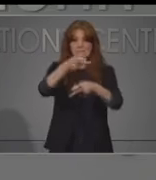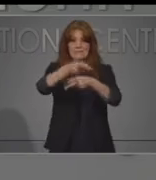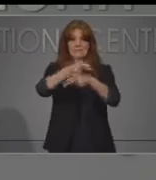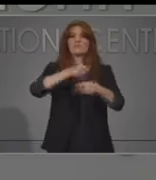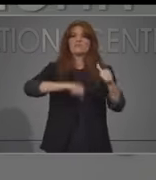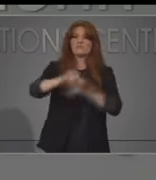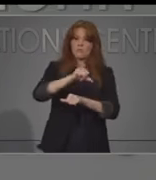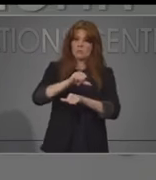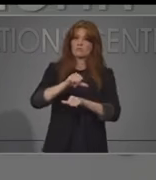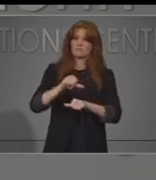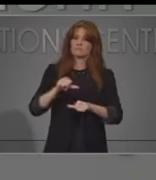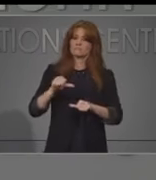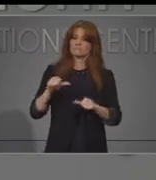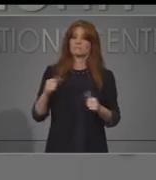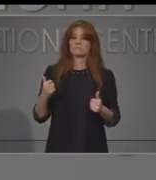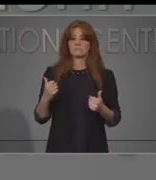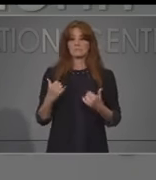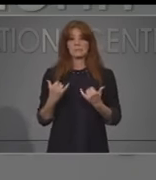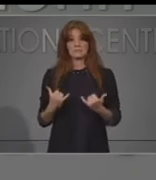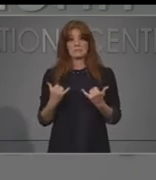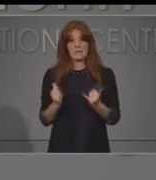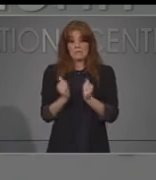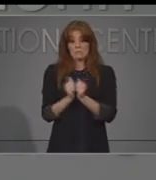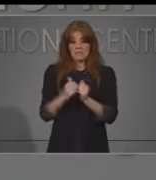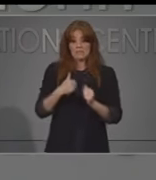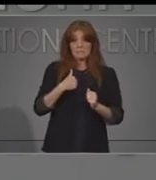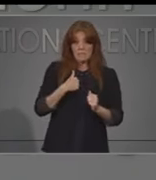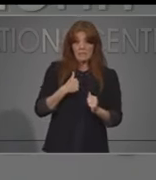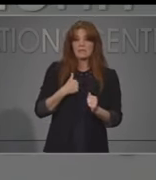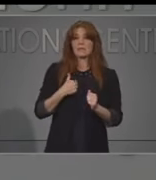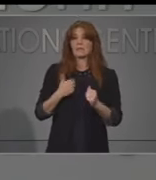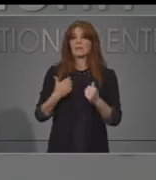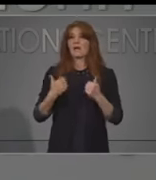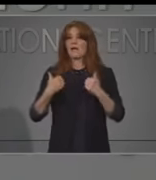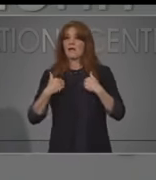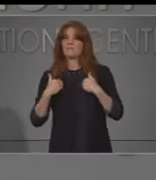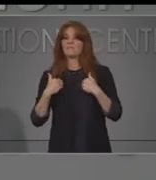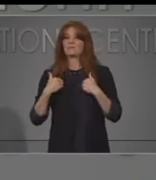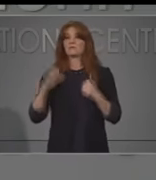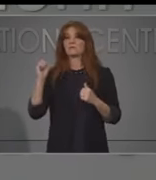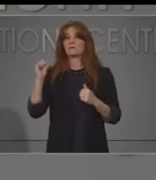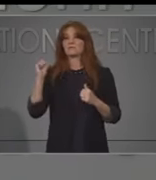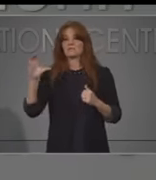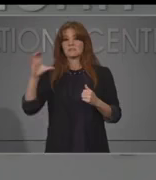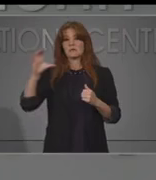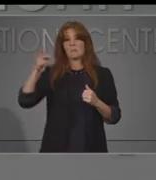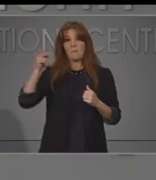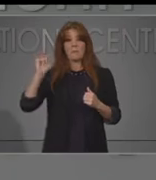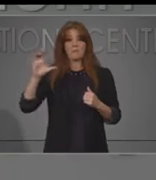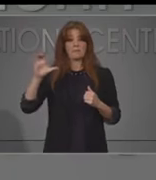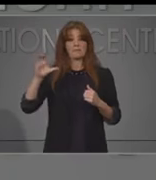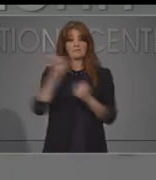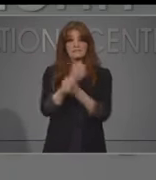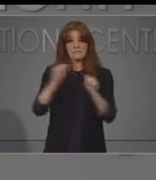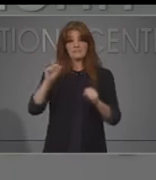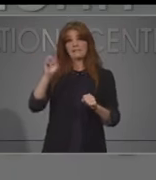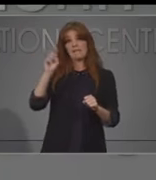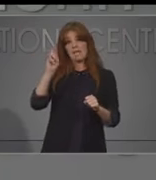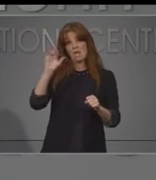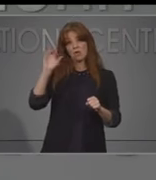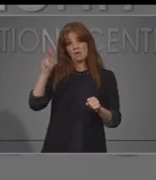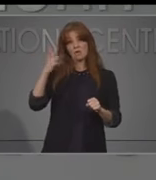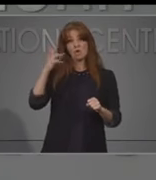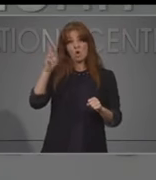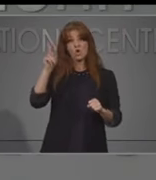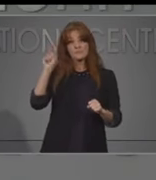other. Today, with me, along with Dr. Chowan, I have our Secretary of Public Safety, Eric Hooks,